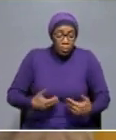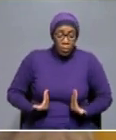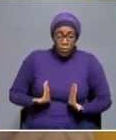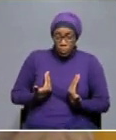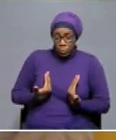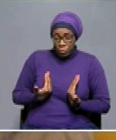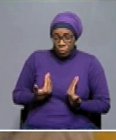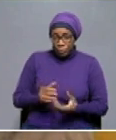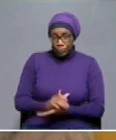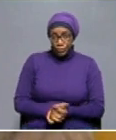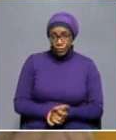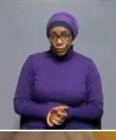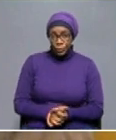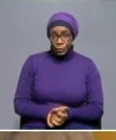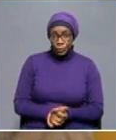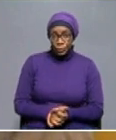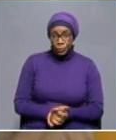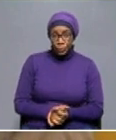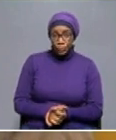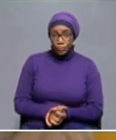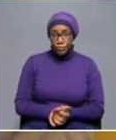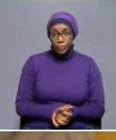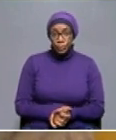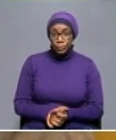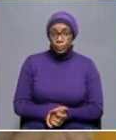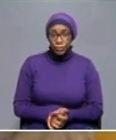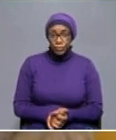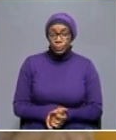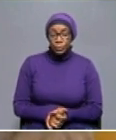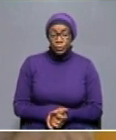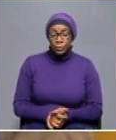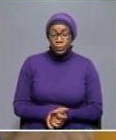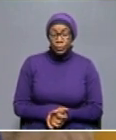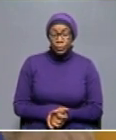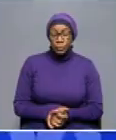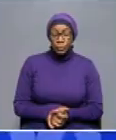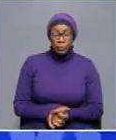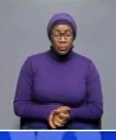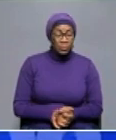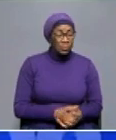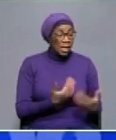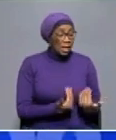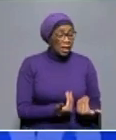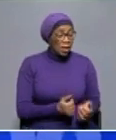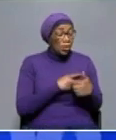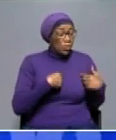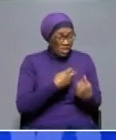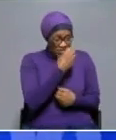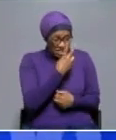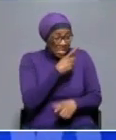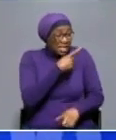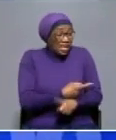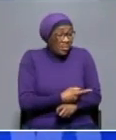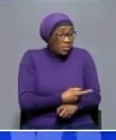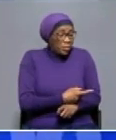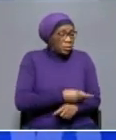create opportunities for the youth, although all these schemes are welcome. Now, Graham, we've also seen that government's